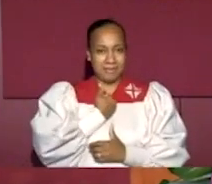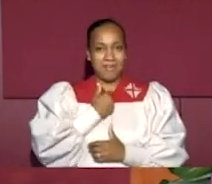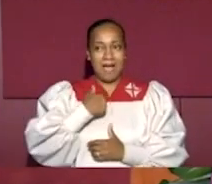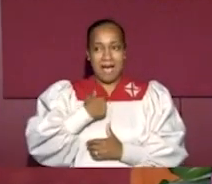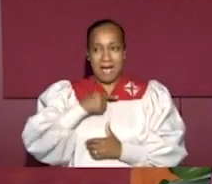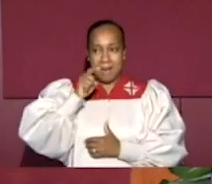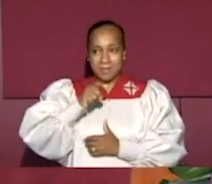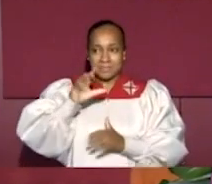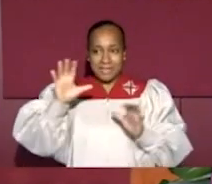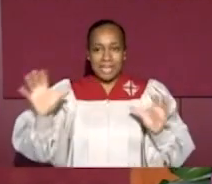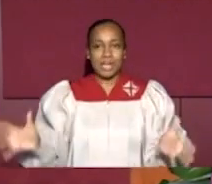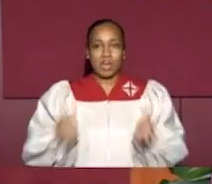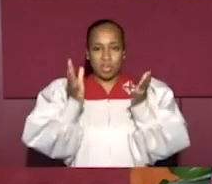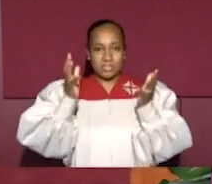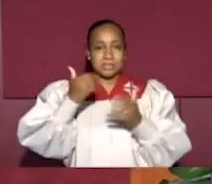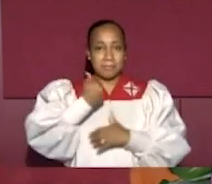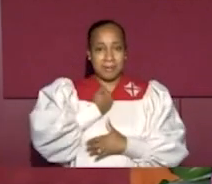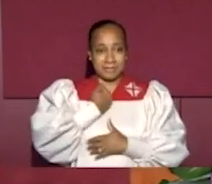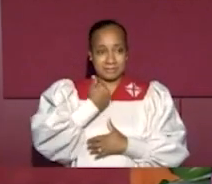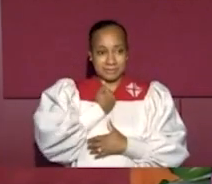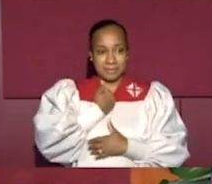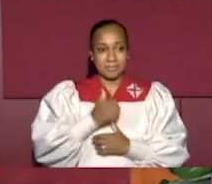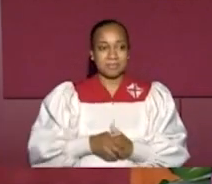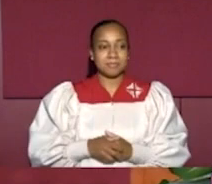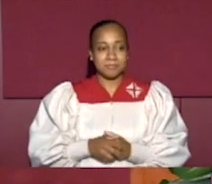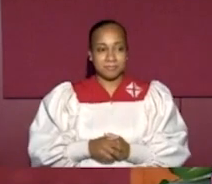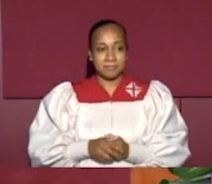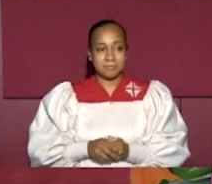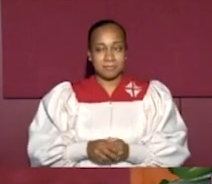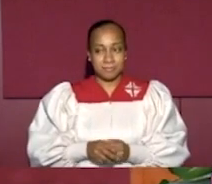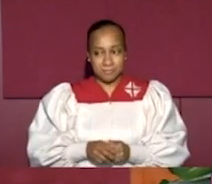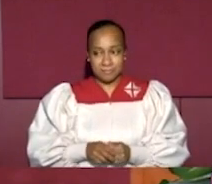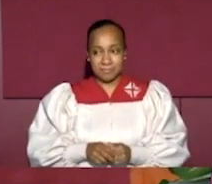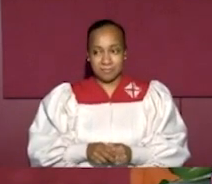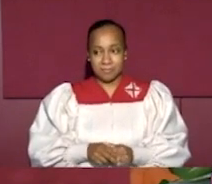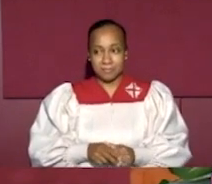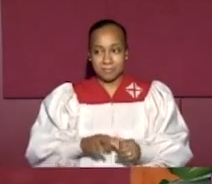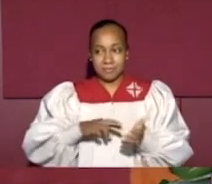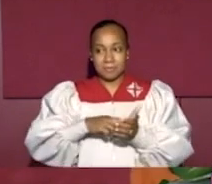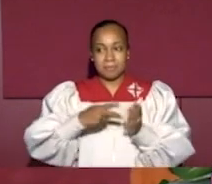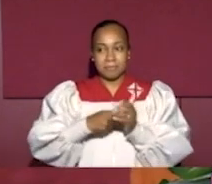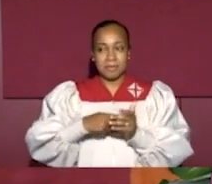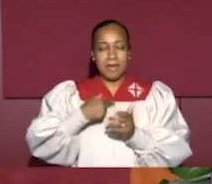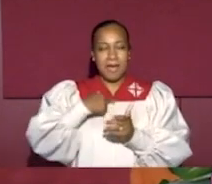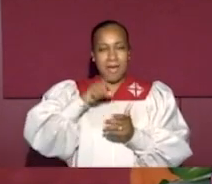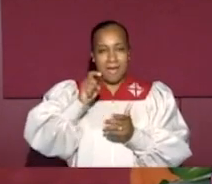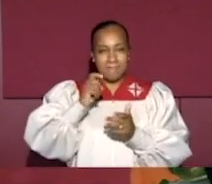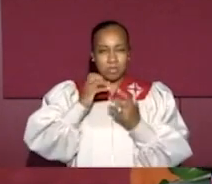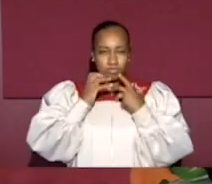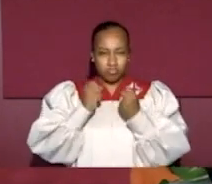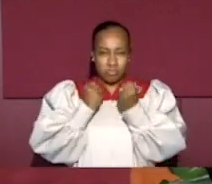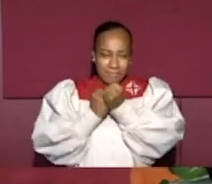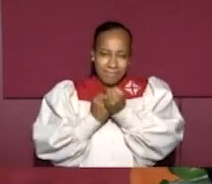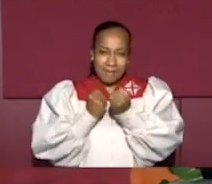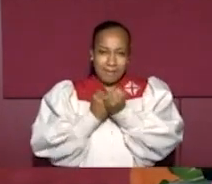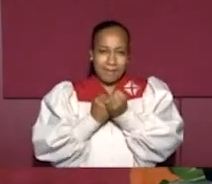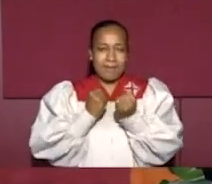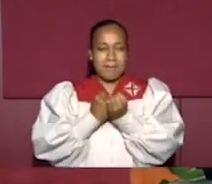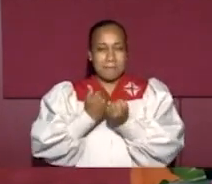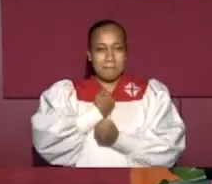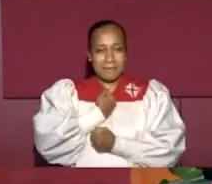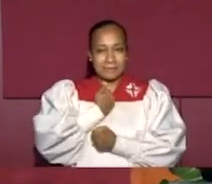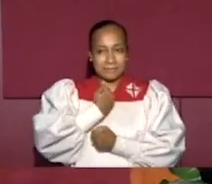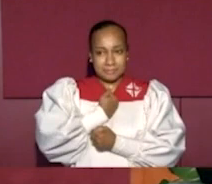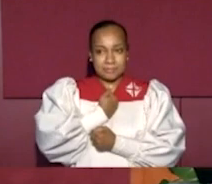I must encourage myself. That is, I have to strengthen